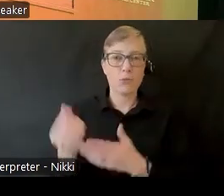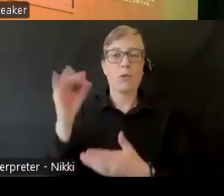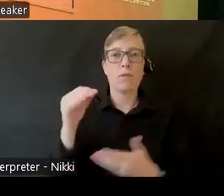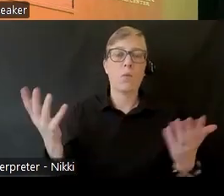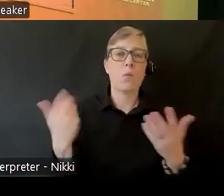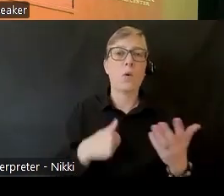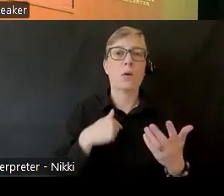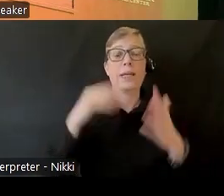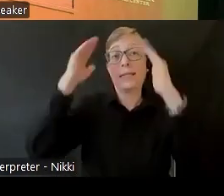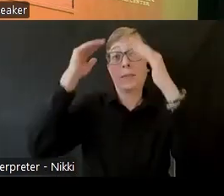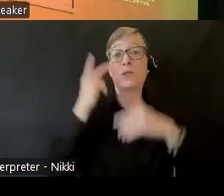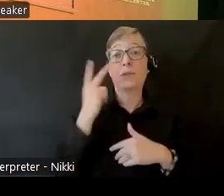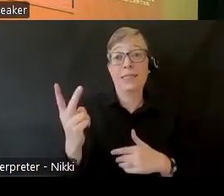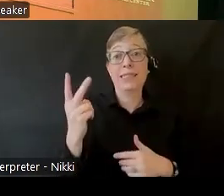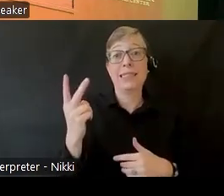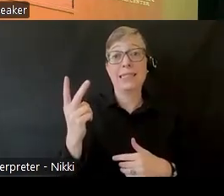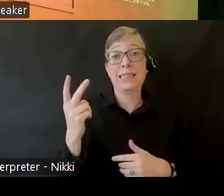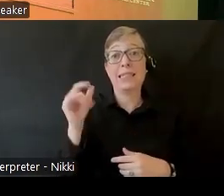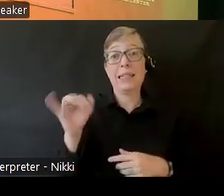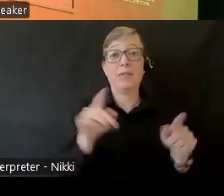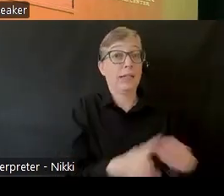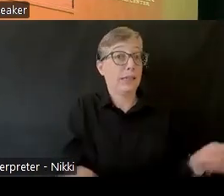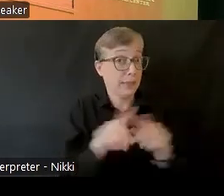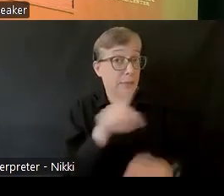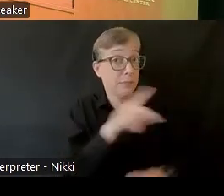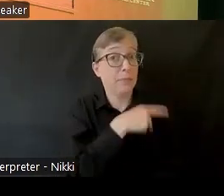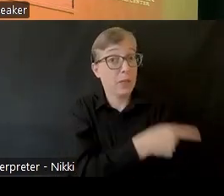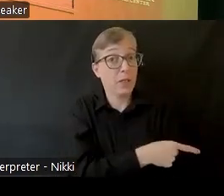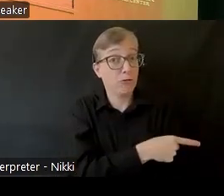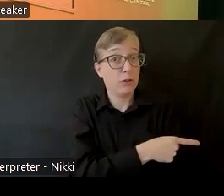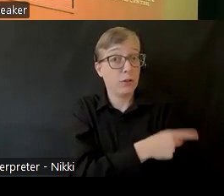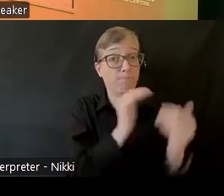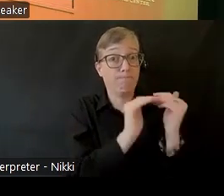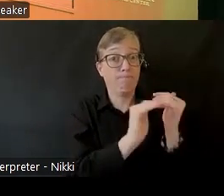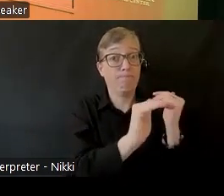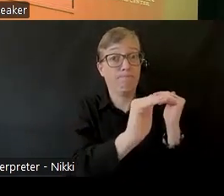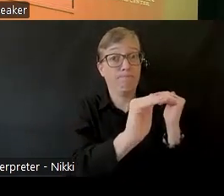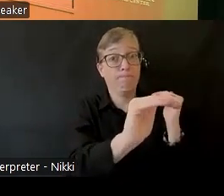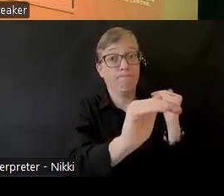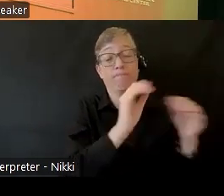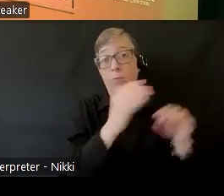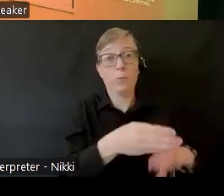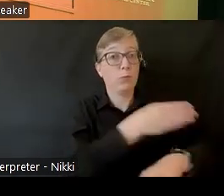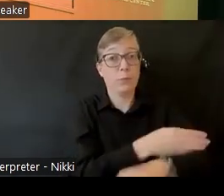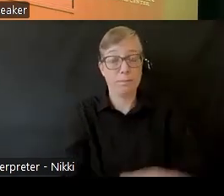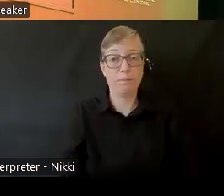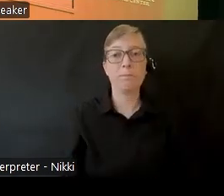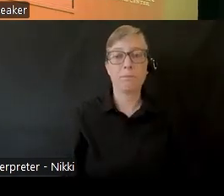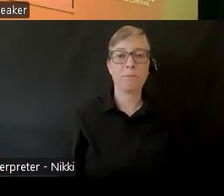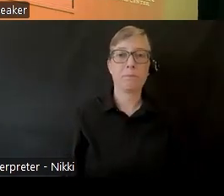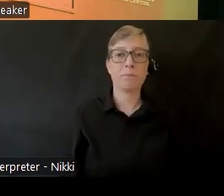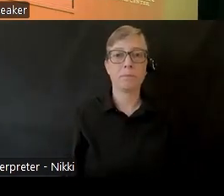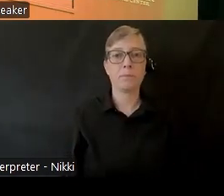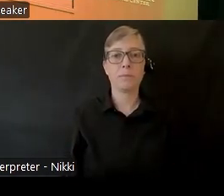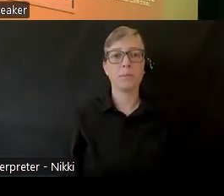see if the same patients had remained in the no improvement category over time. So the